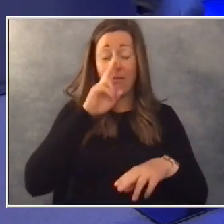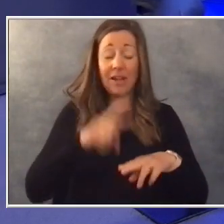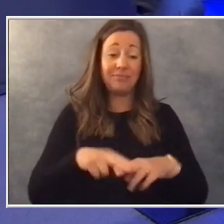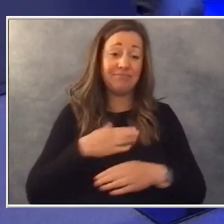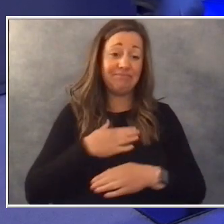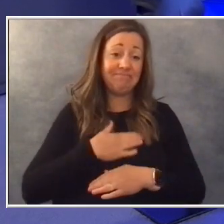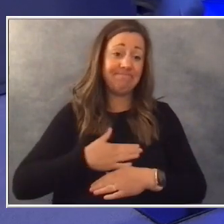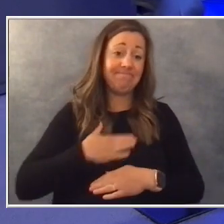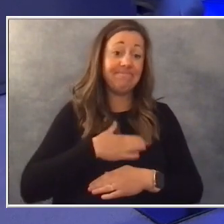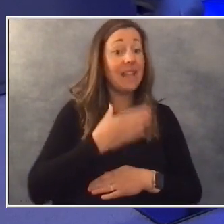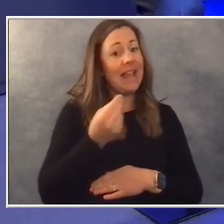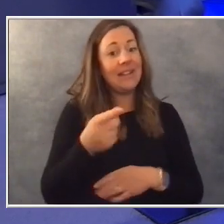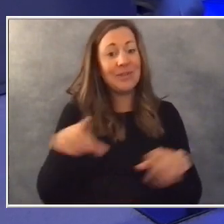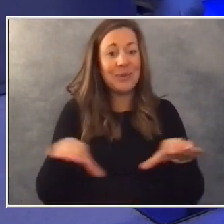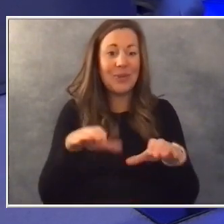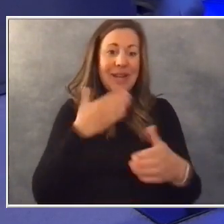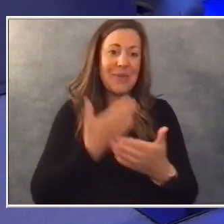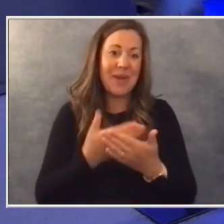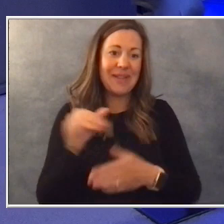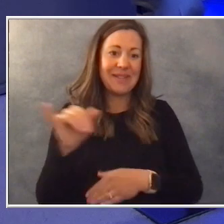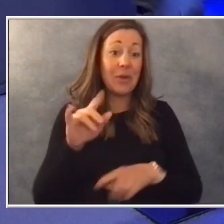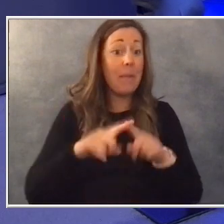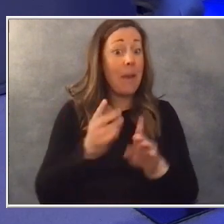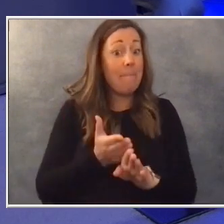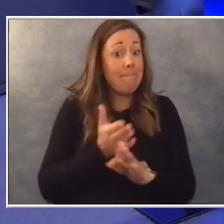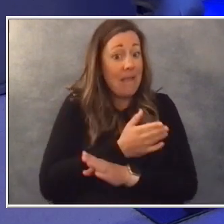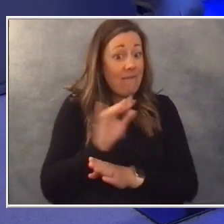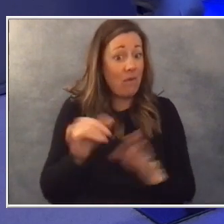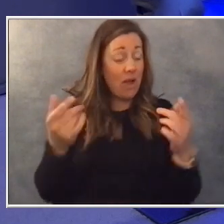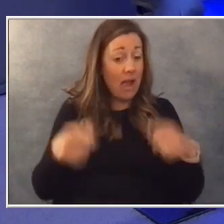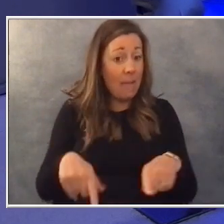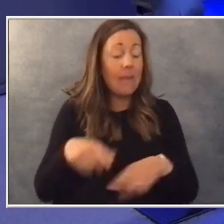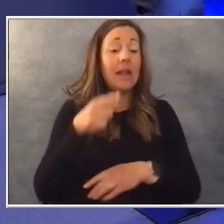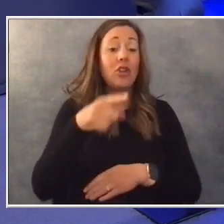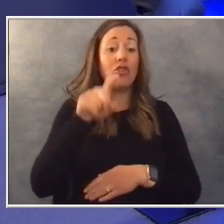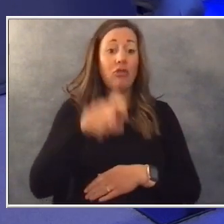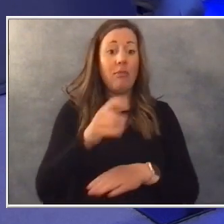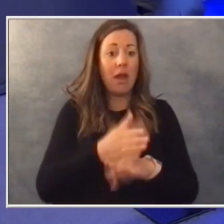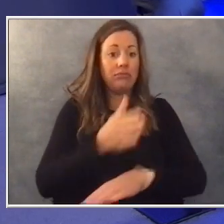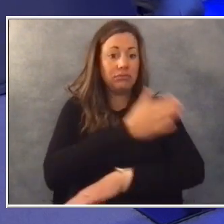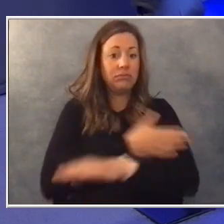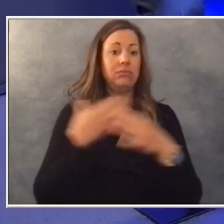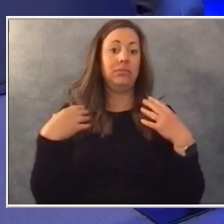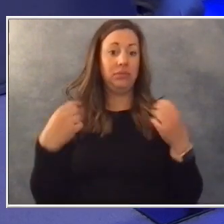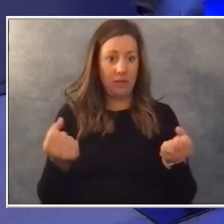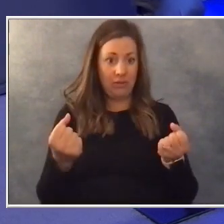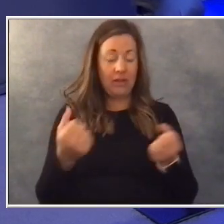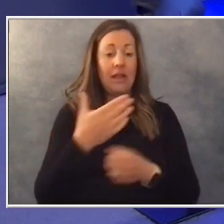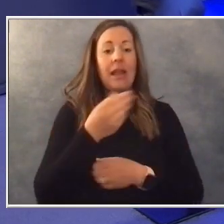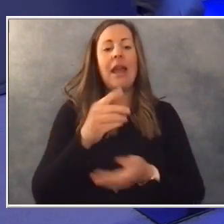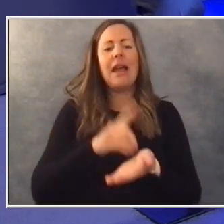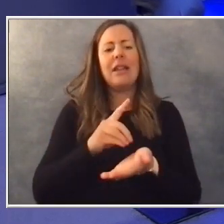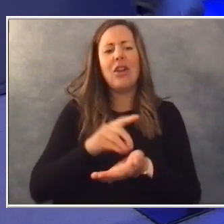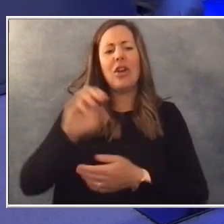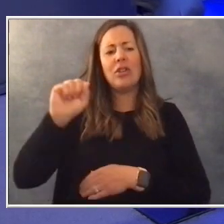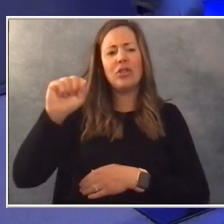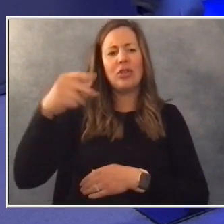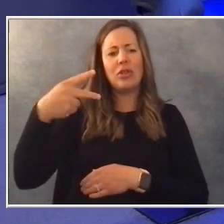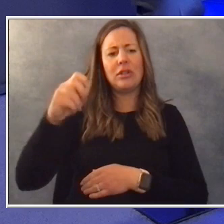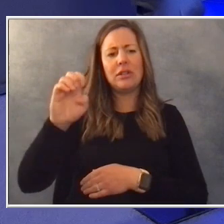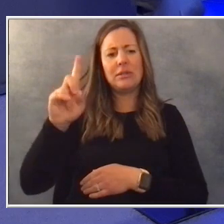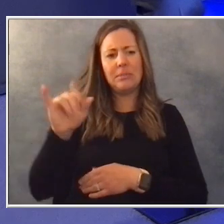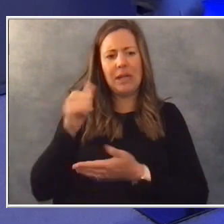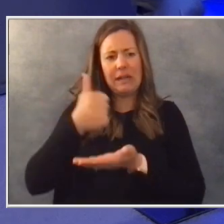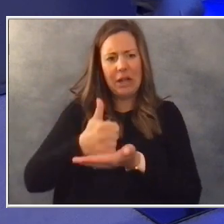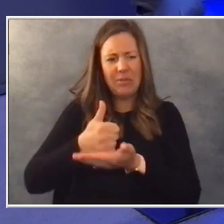it well. But before you got to do that, you had to get healthy and well. And Dr. Spaedy, so kind of help us understand this